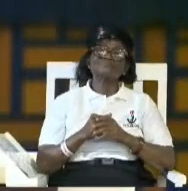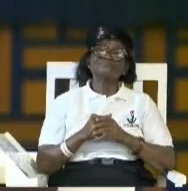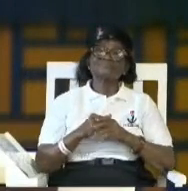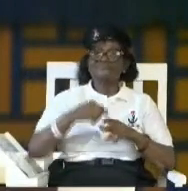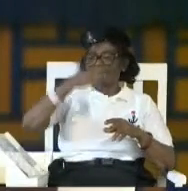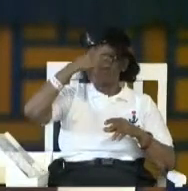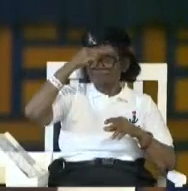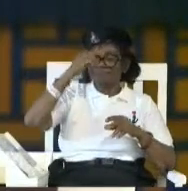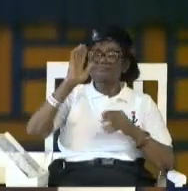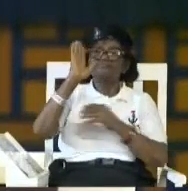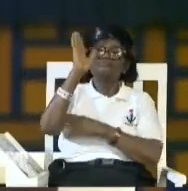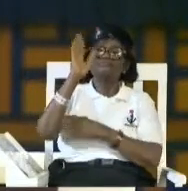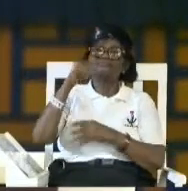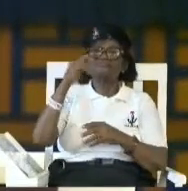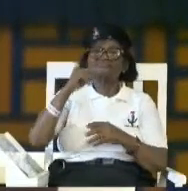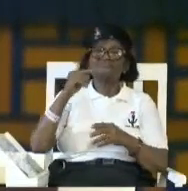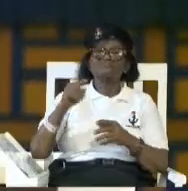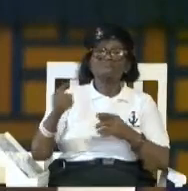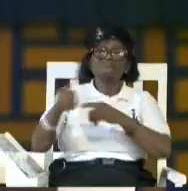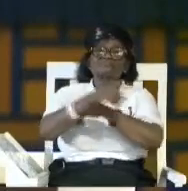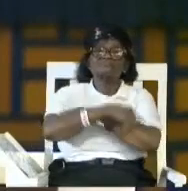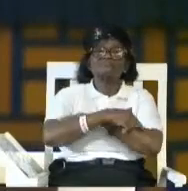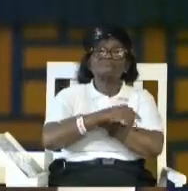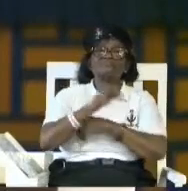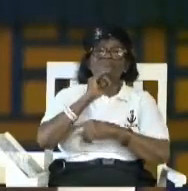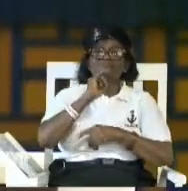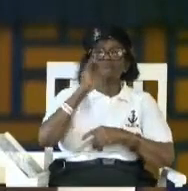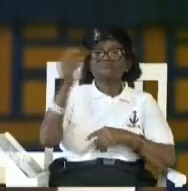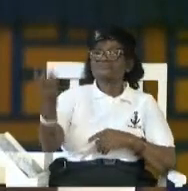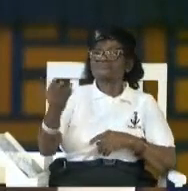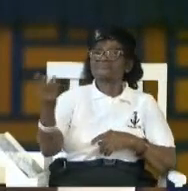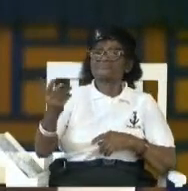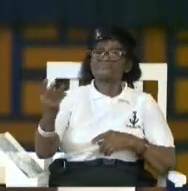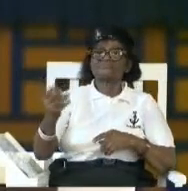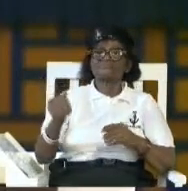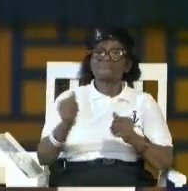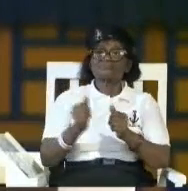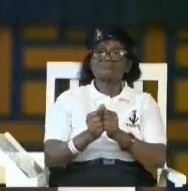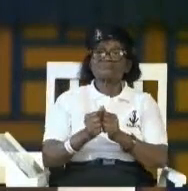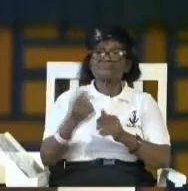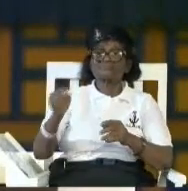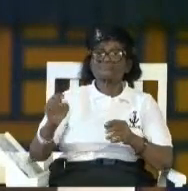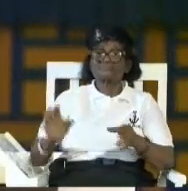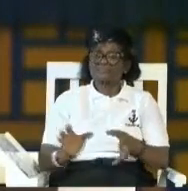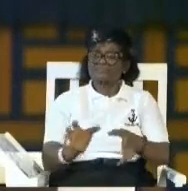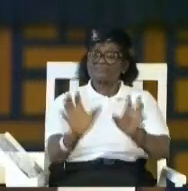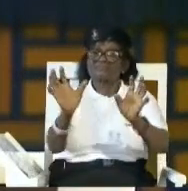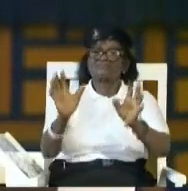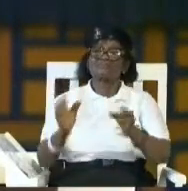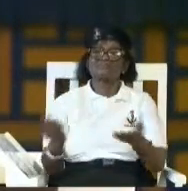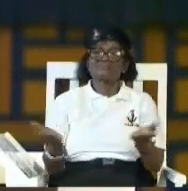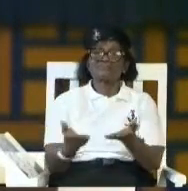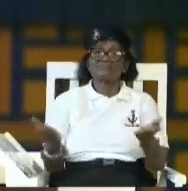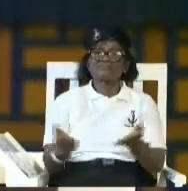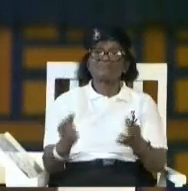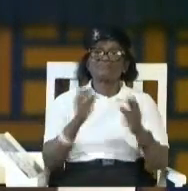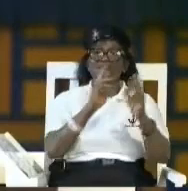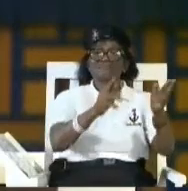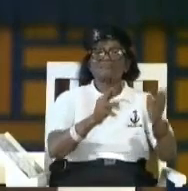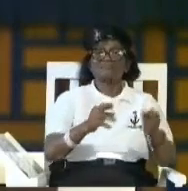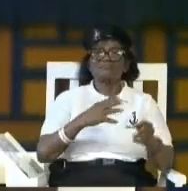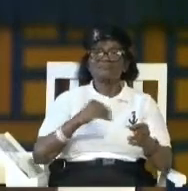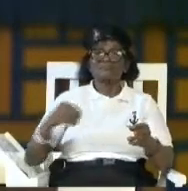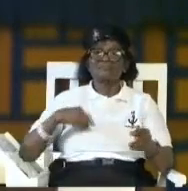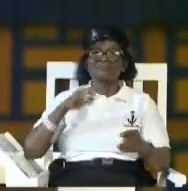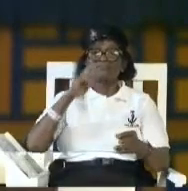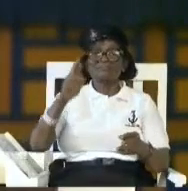Because today is Wednesday, with the crowd here already, And we are yet to